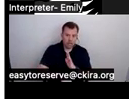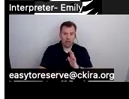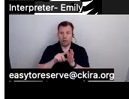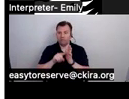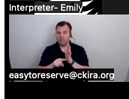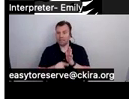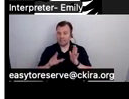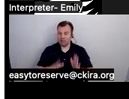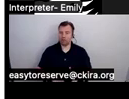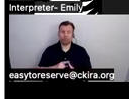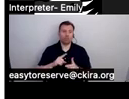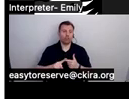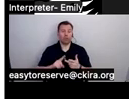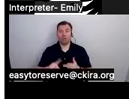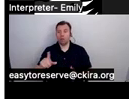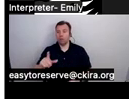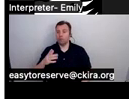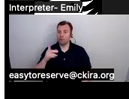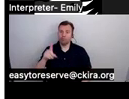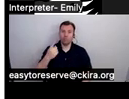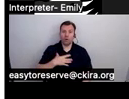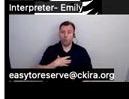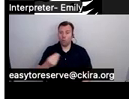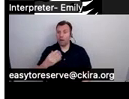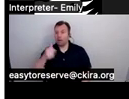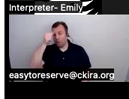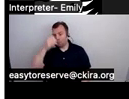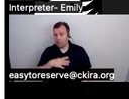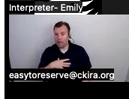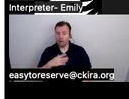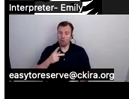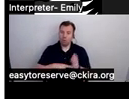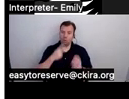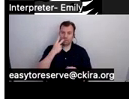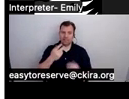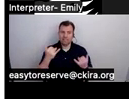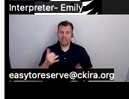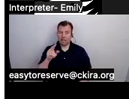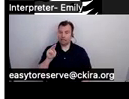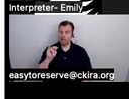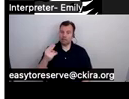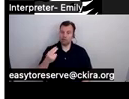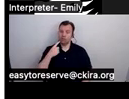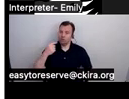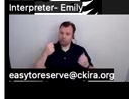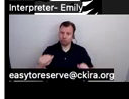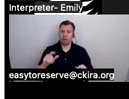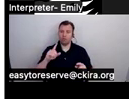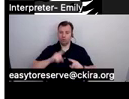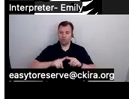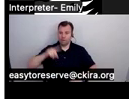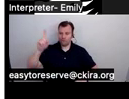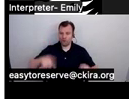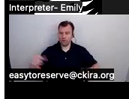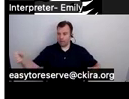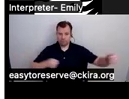the white males, all these types of things that we see. And now NIH is really committed to diversifying review committees